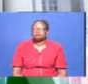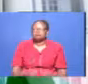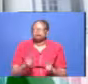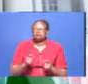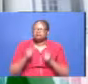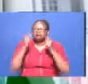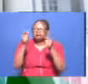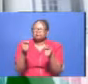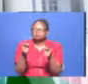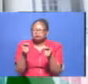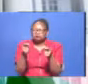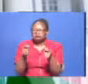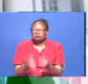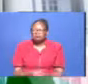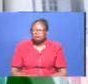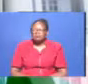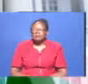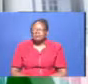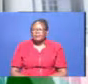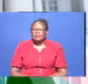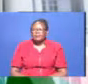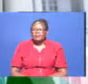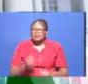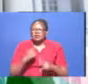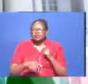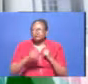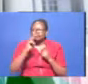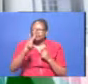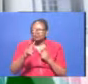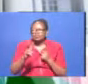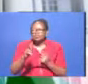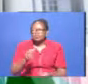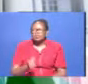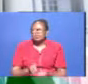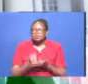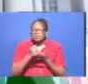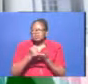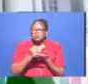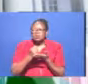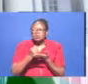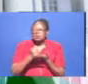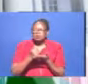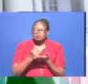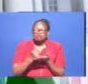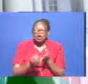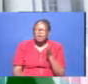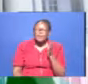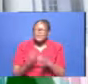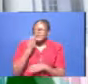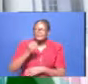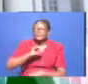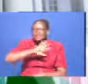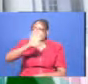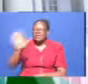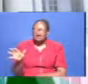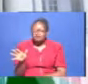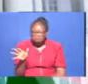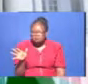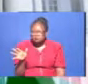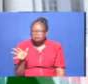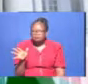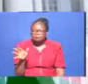Award. In the 2002 general election, Karua would be among the founders of the National Rainbow